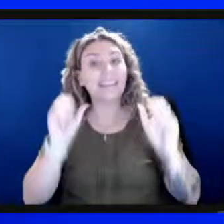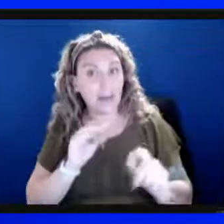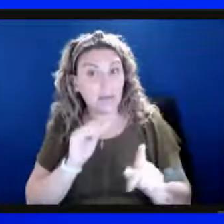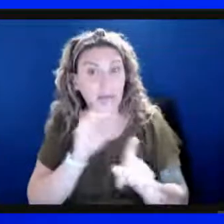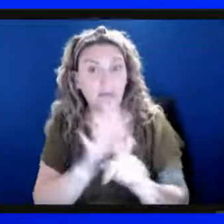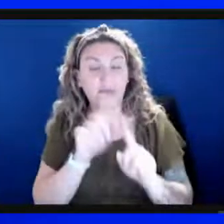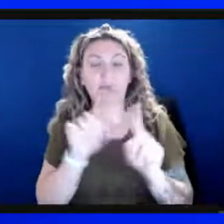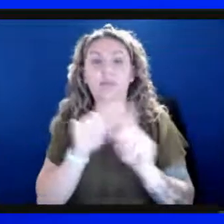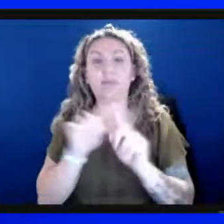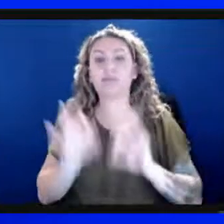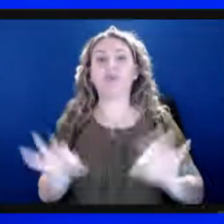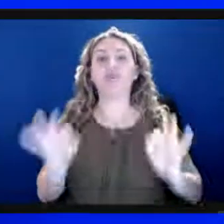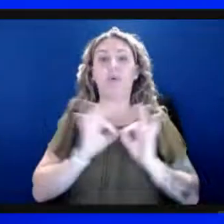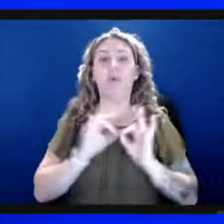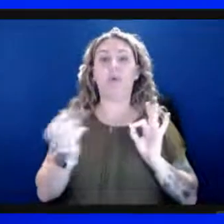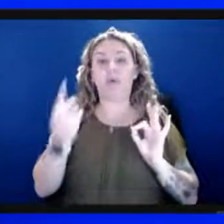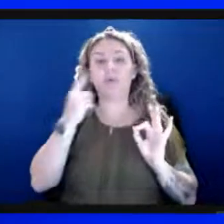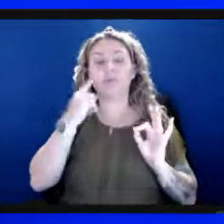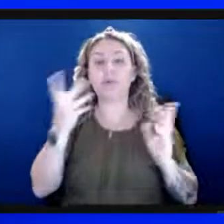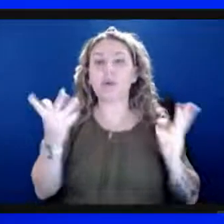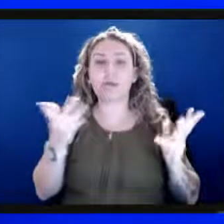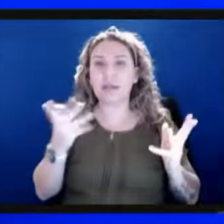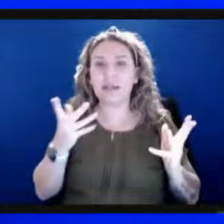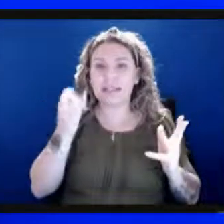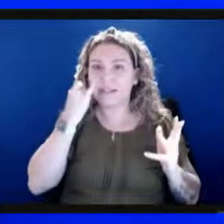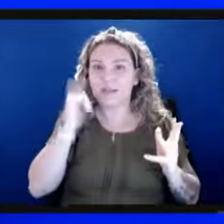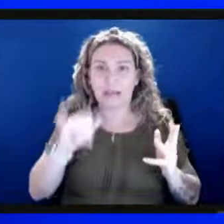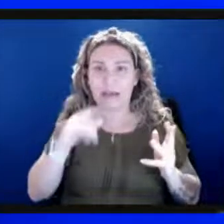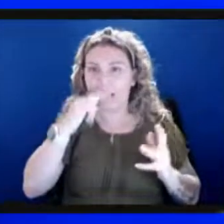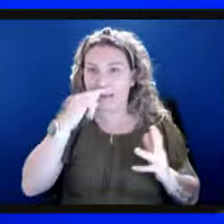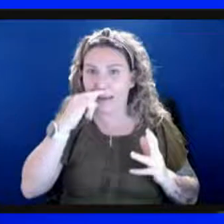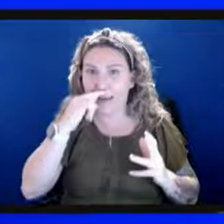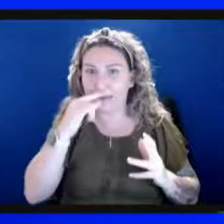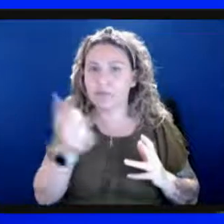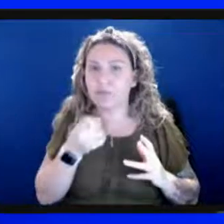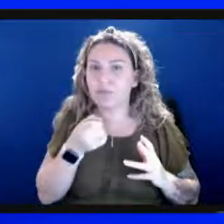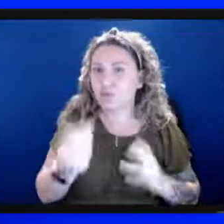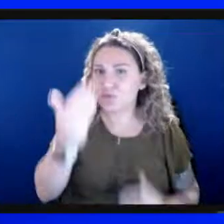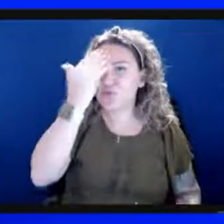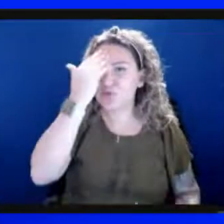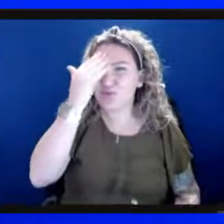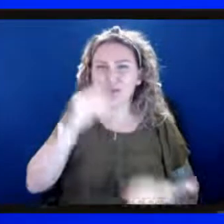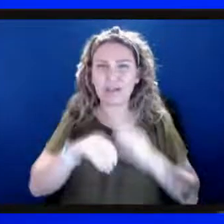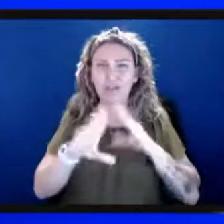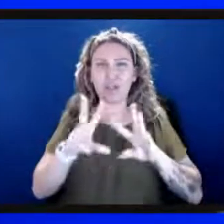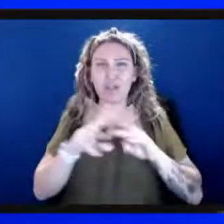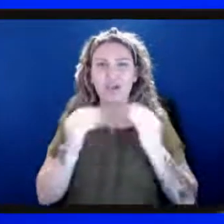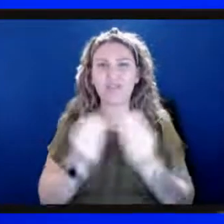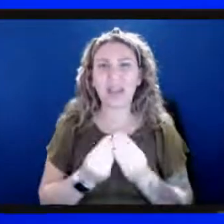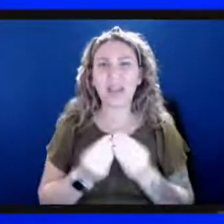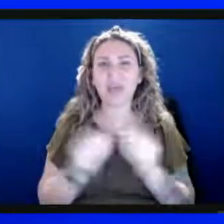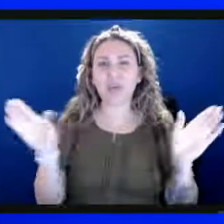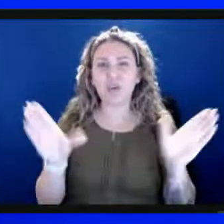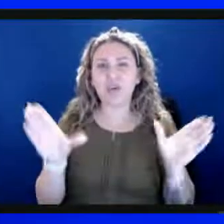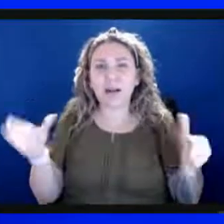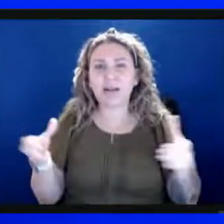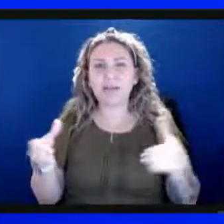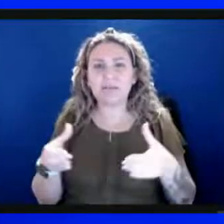to understand, what if that child was somebody you knew, was in your family, was in your bubble? We know